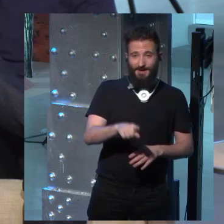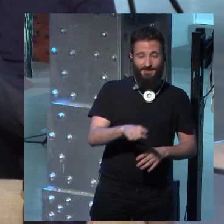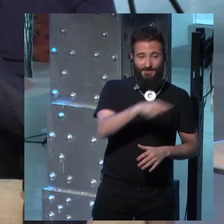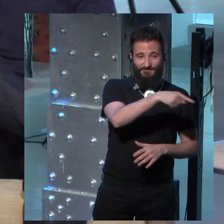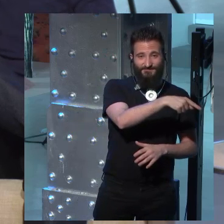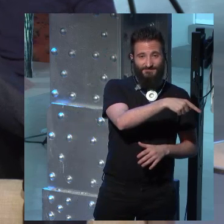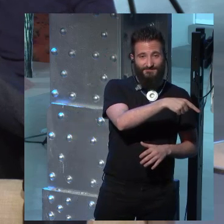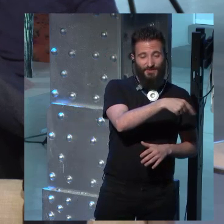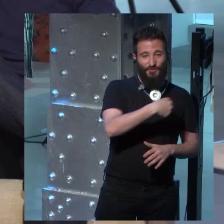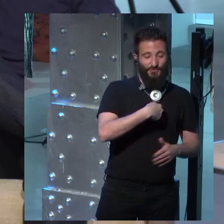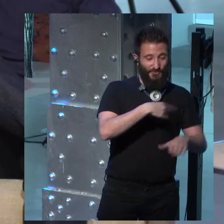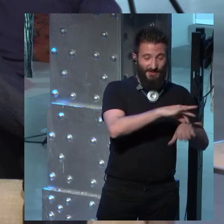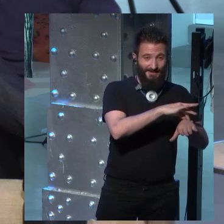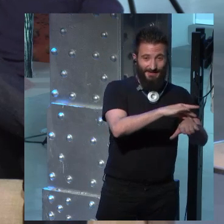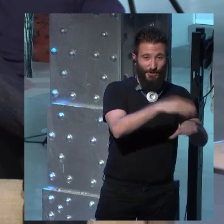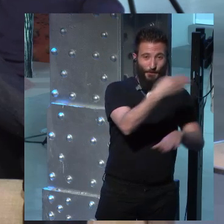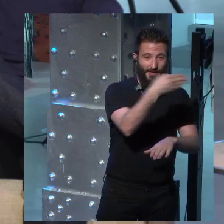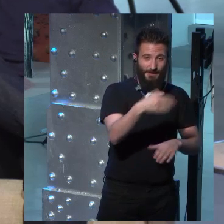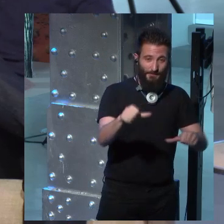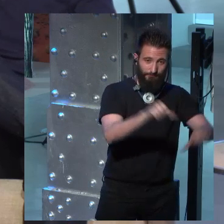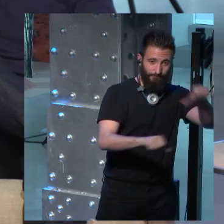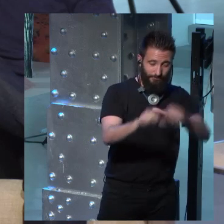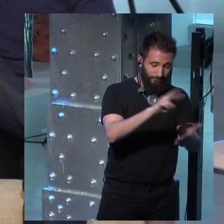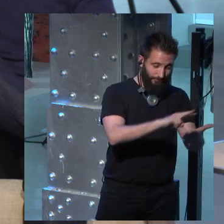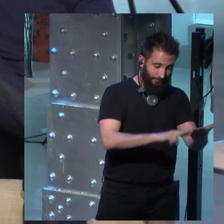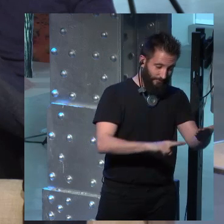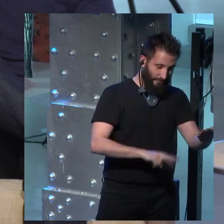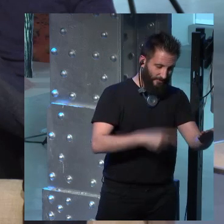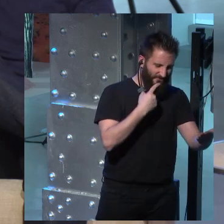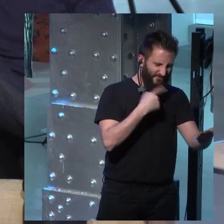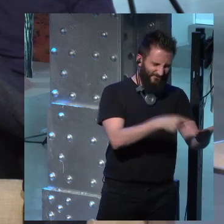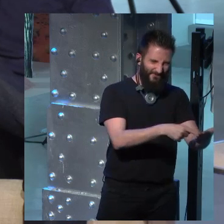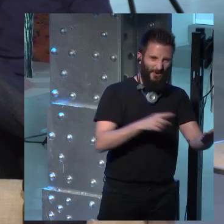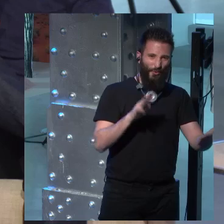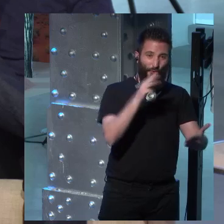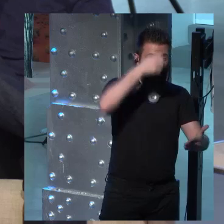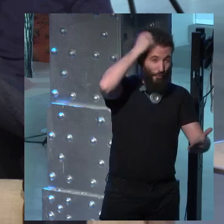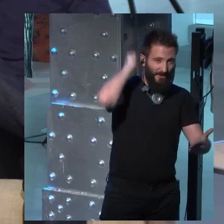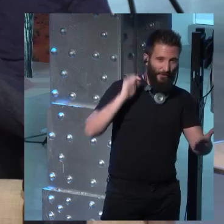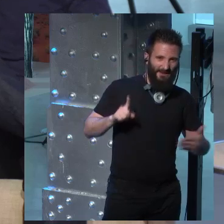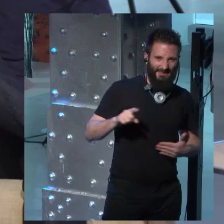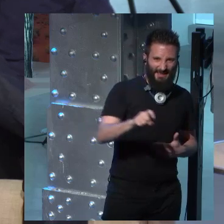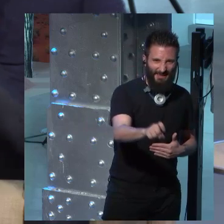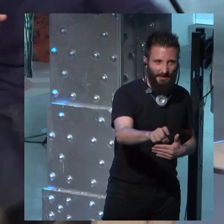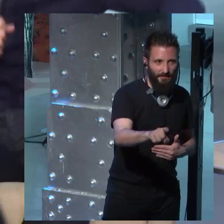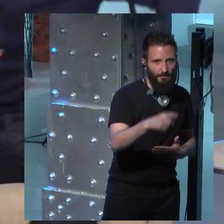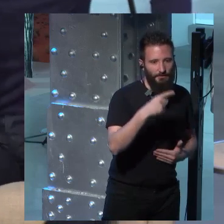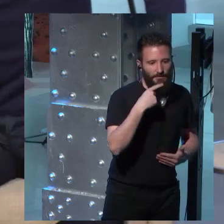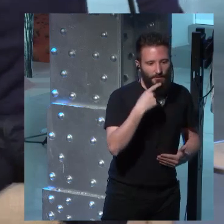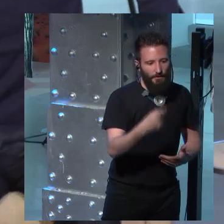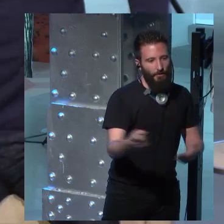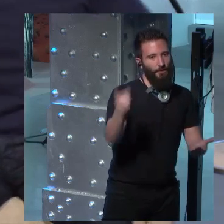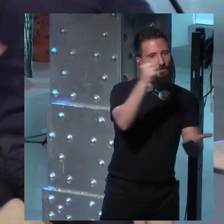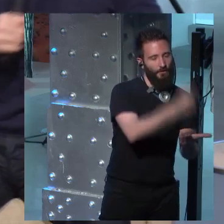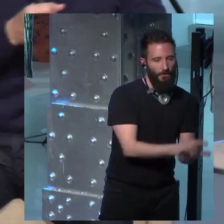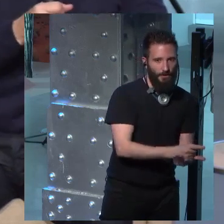Walter White's cancer was in remission. And I remember thinking, well, you can't do that. I mean, you can't lose